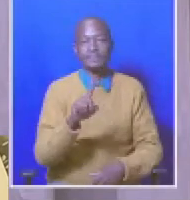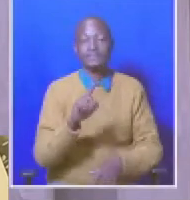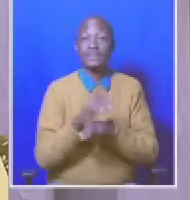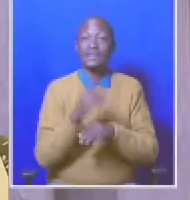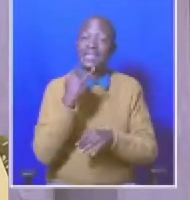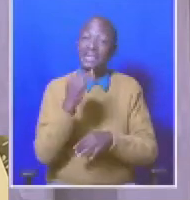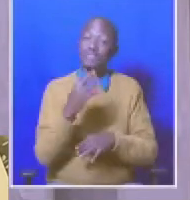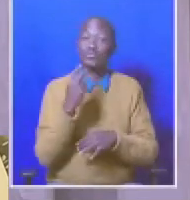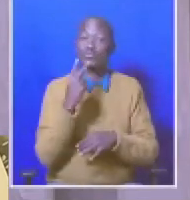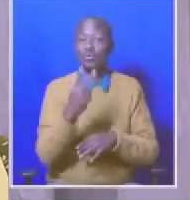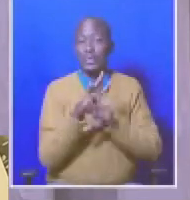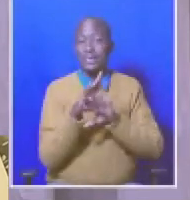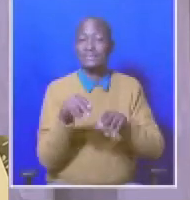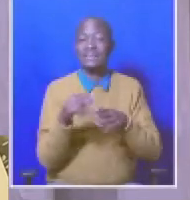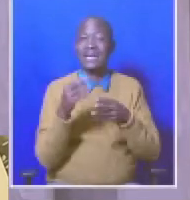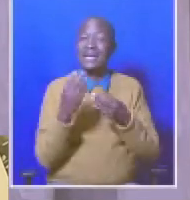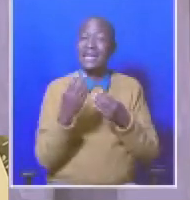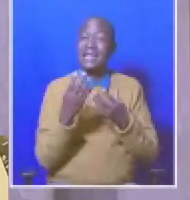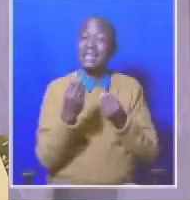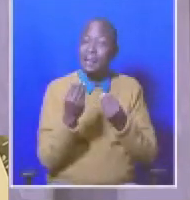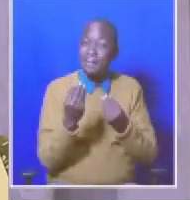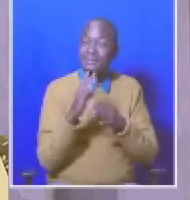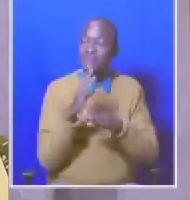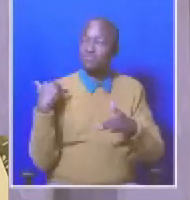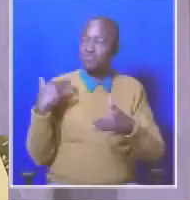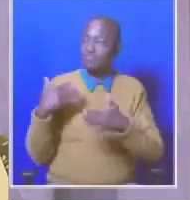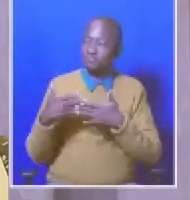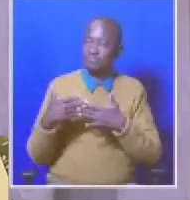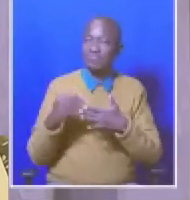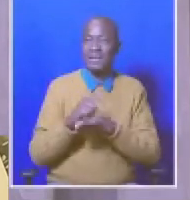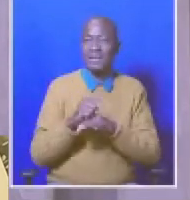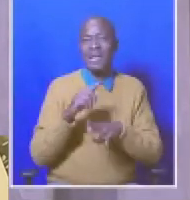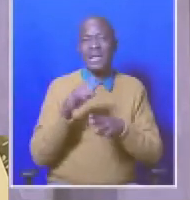won't quote most of them, but for instance, a total of